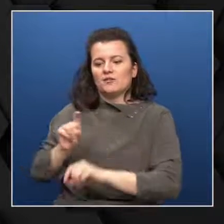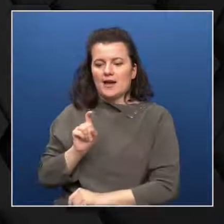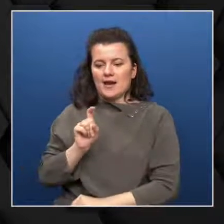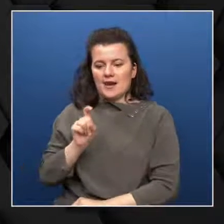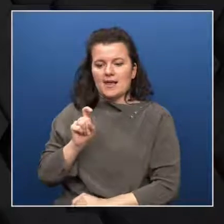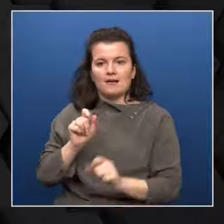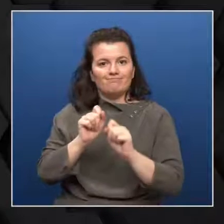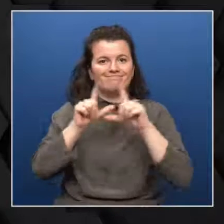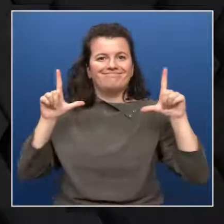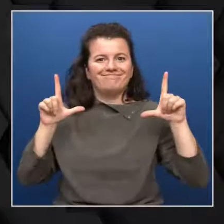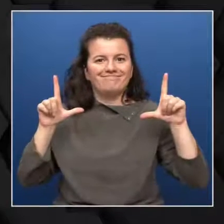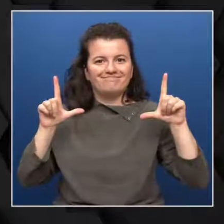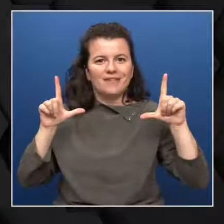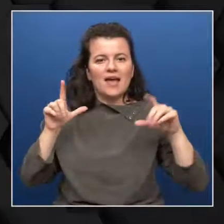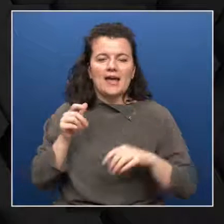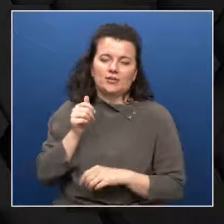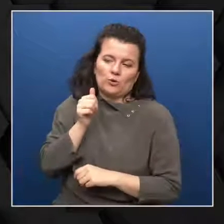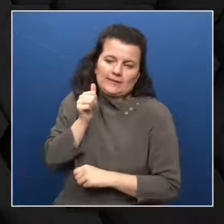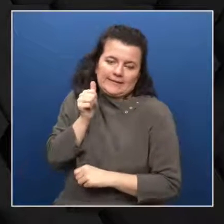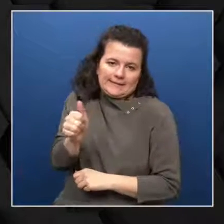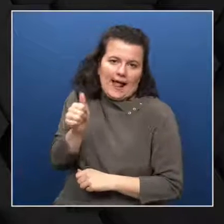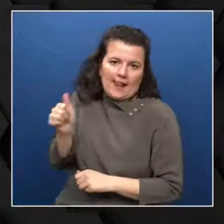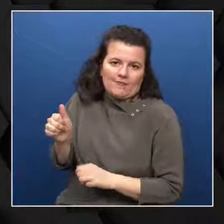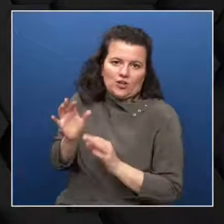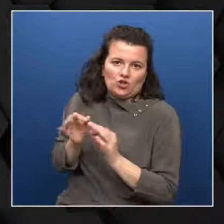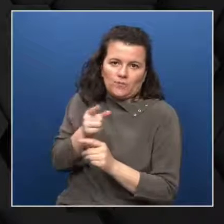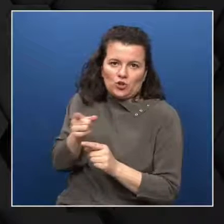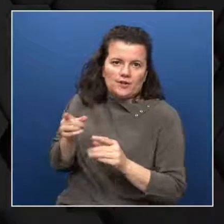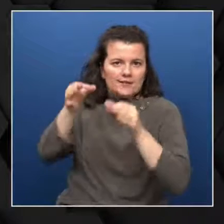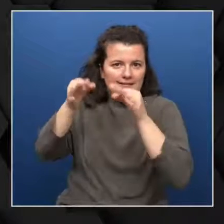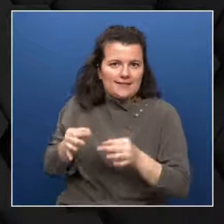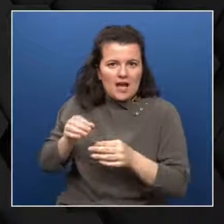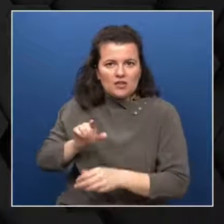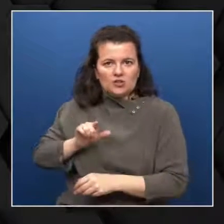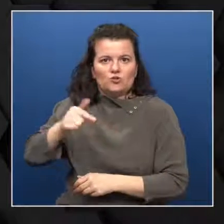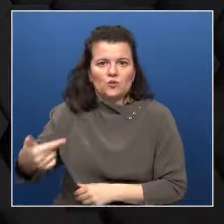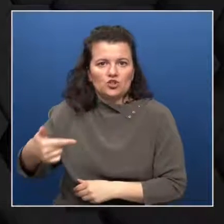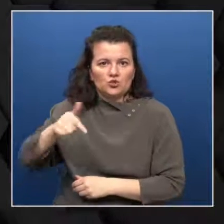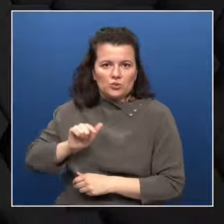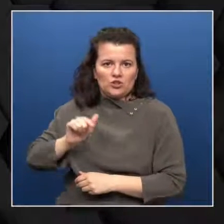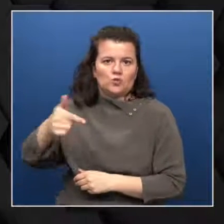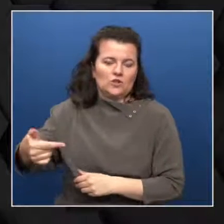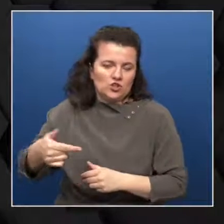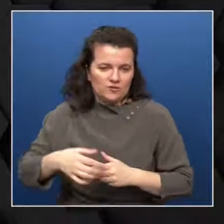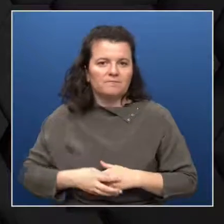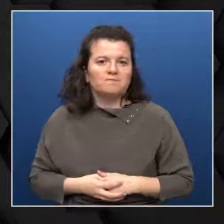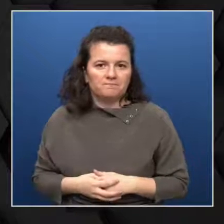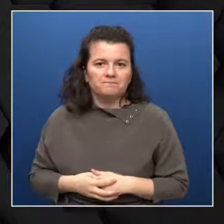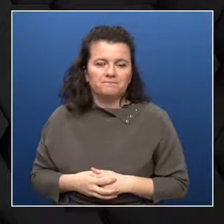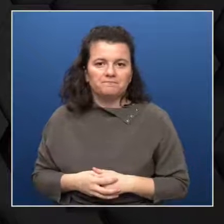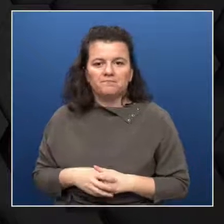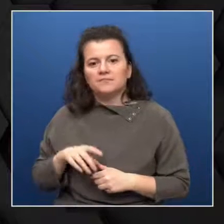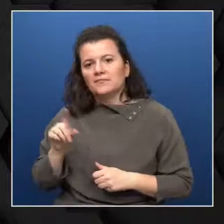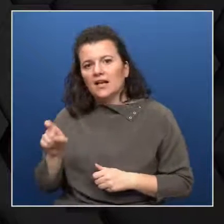in the stream. So they click on the name and tap, and it switches. So that's pretty